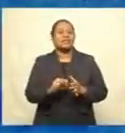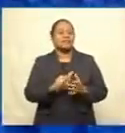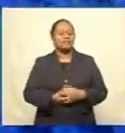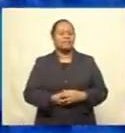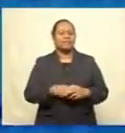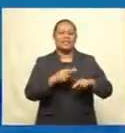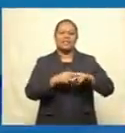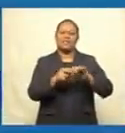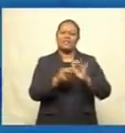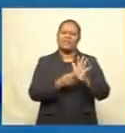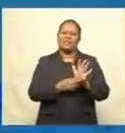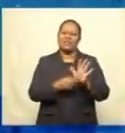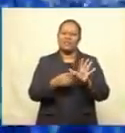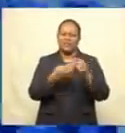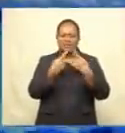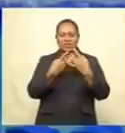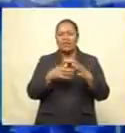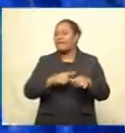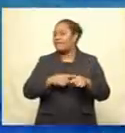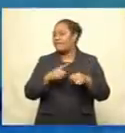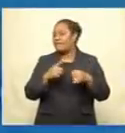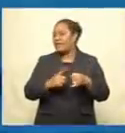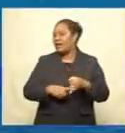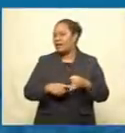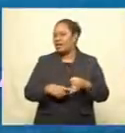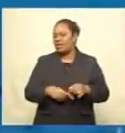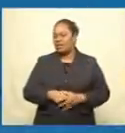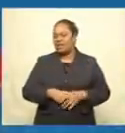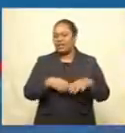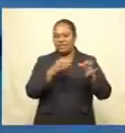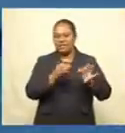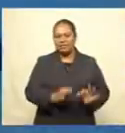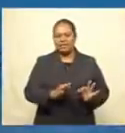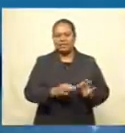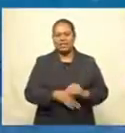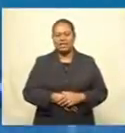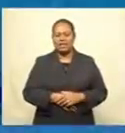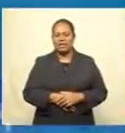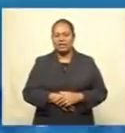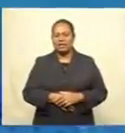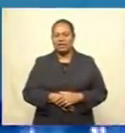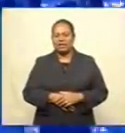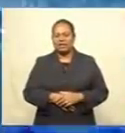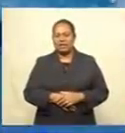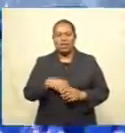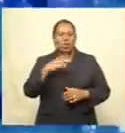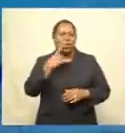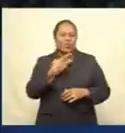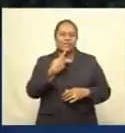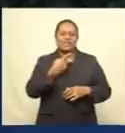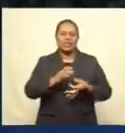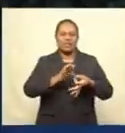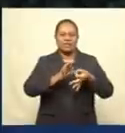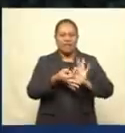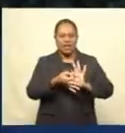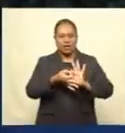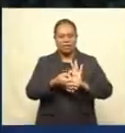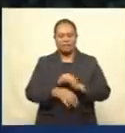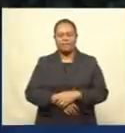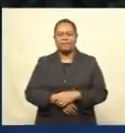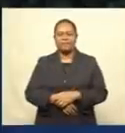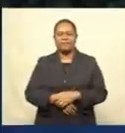FINA, the final decision will be made by Team Fiji and Fesanok. Selection is a